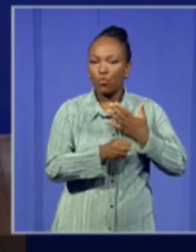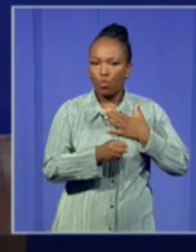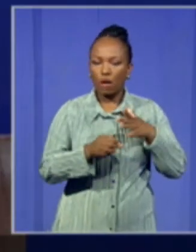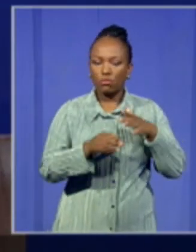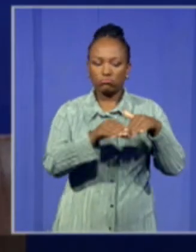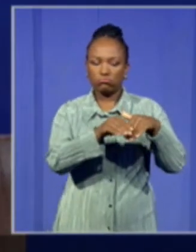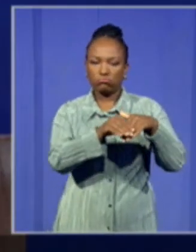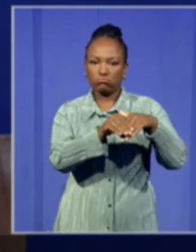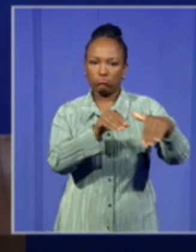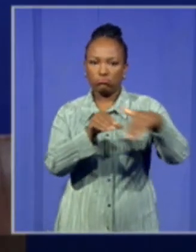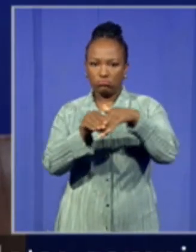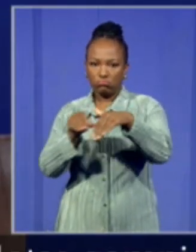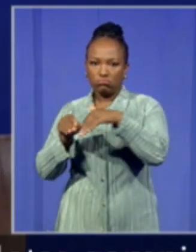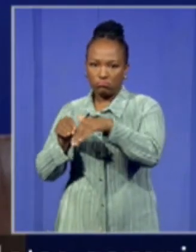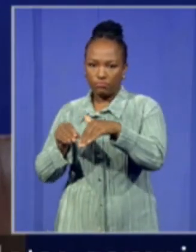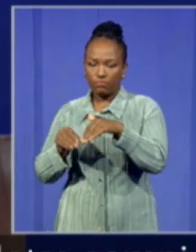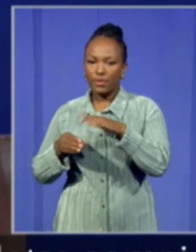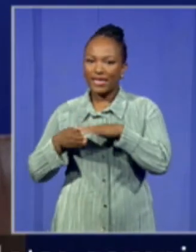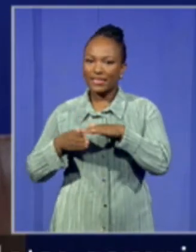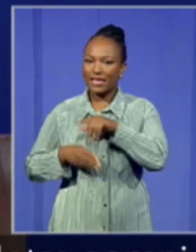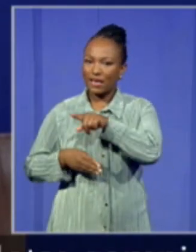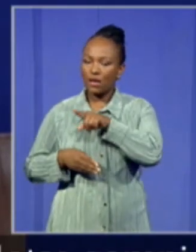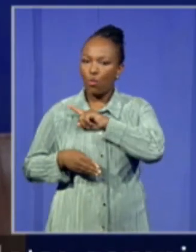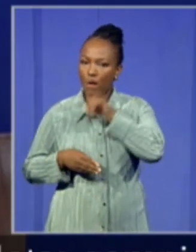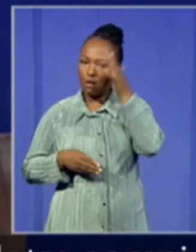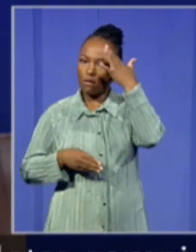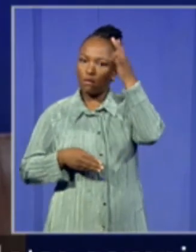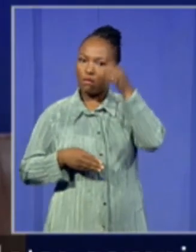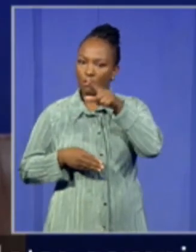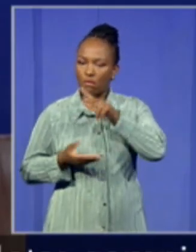This is the reason why the government approved